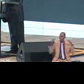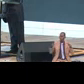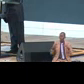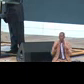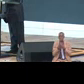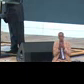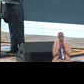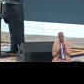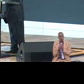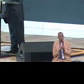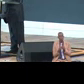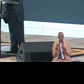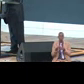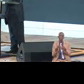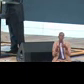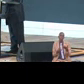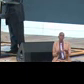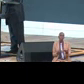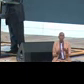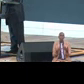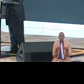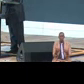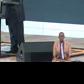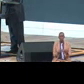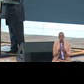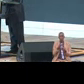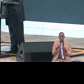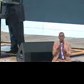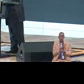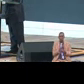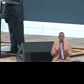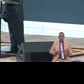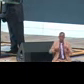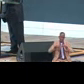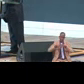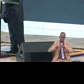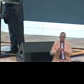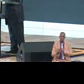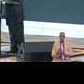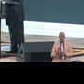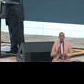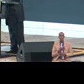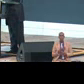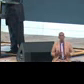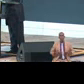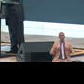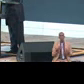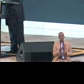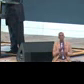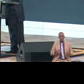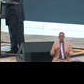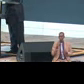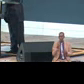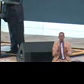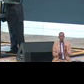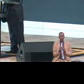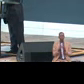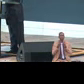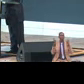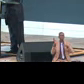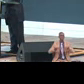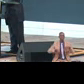were there. The same thing when Christ enters into our lives, and Christ is greater than